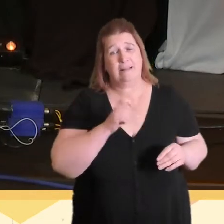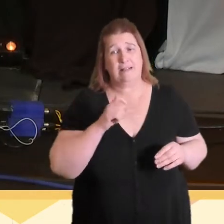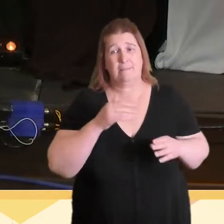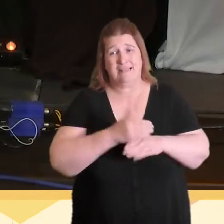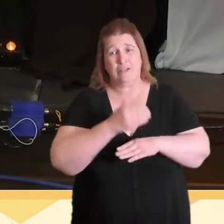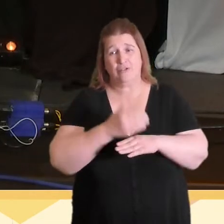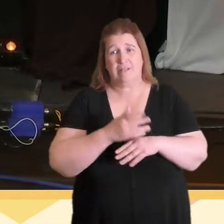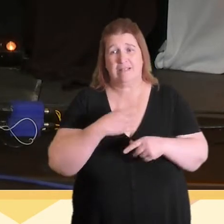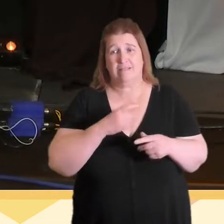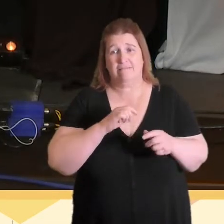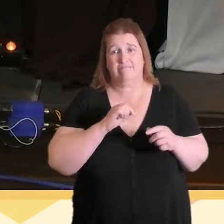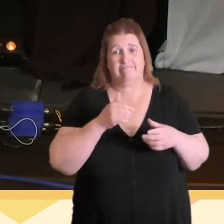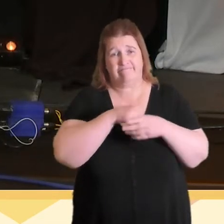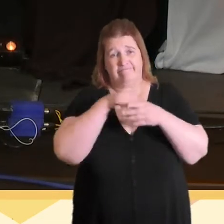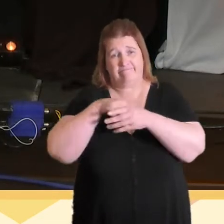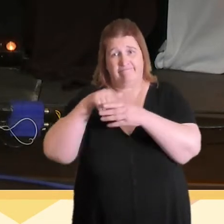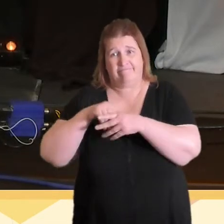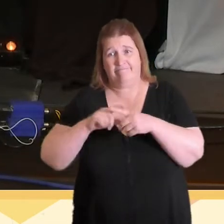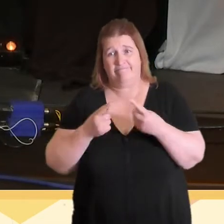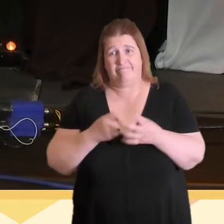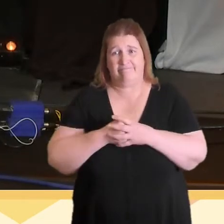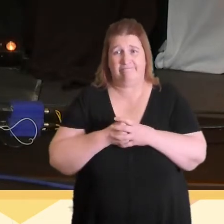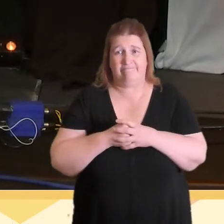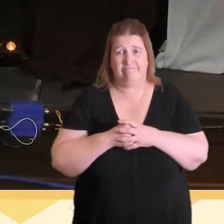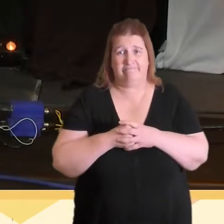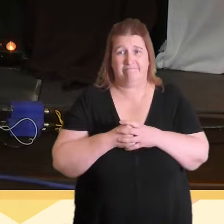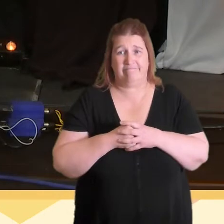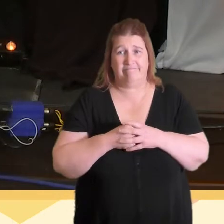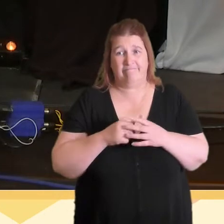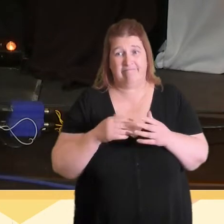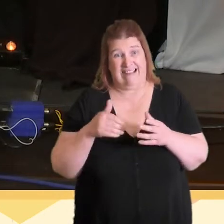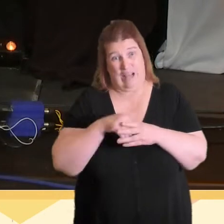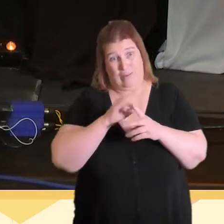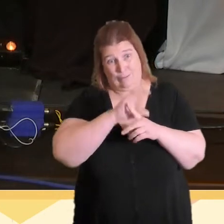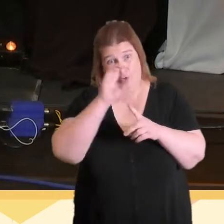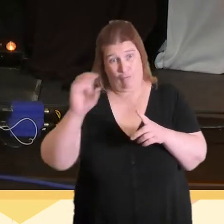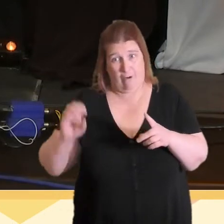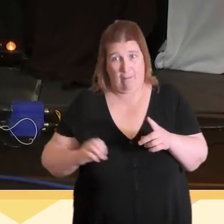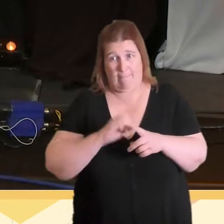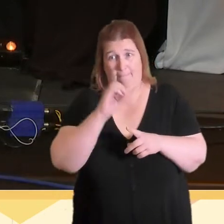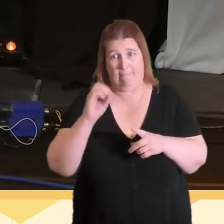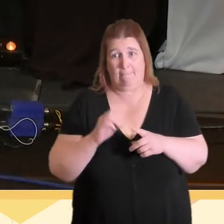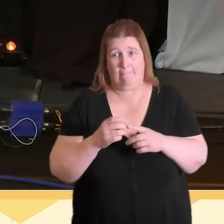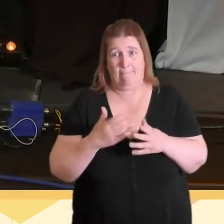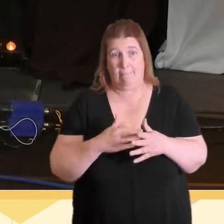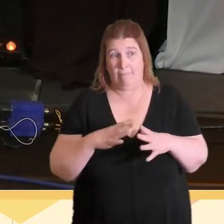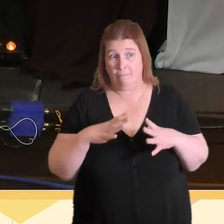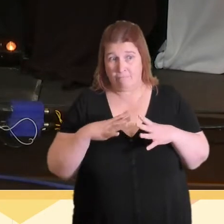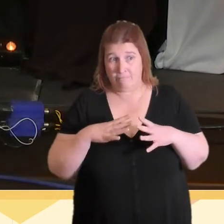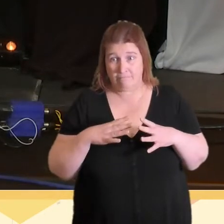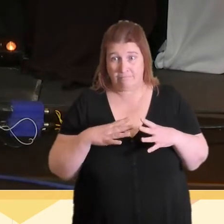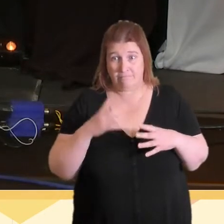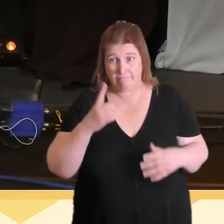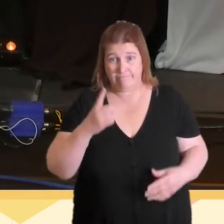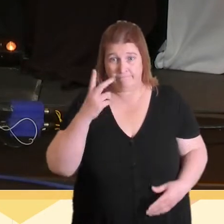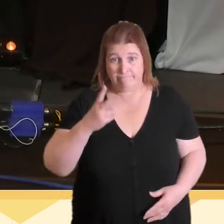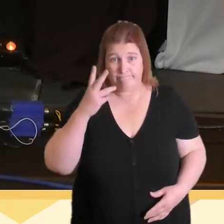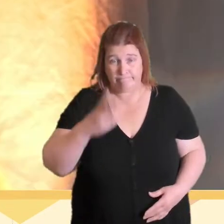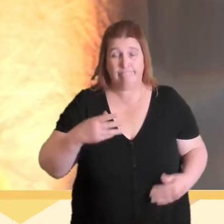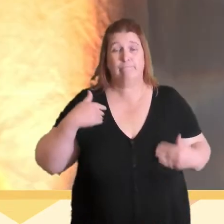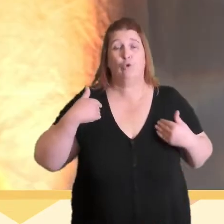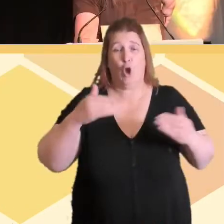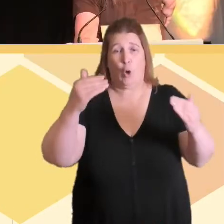various things all over Europe at present. Good to go? I'm good to go. Ready, steady,